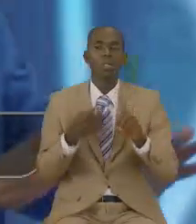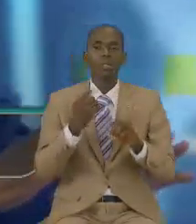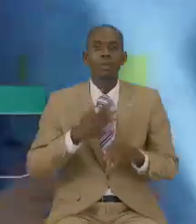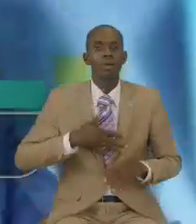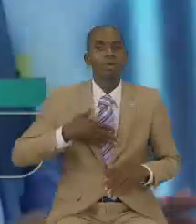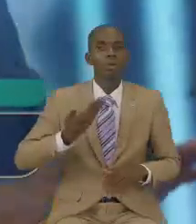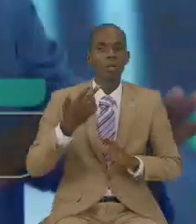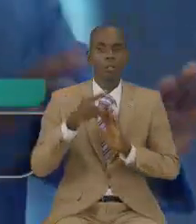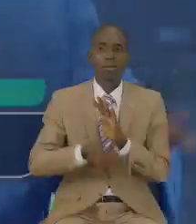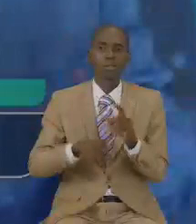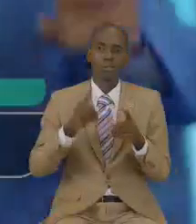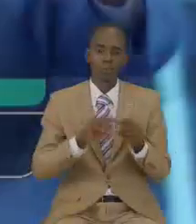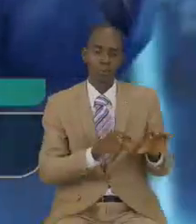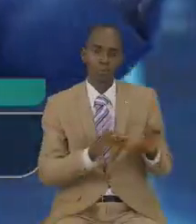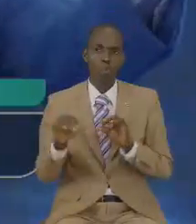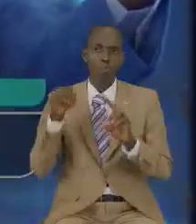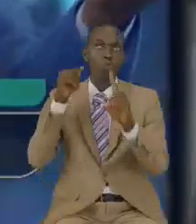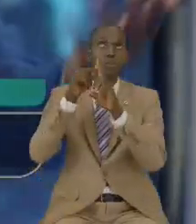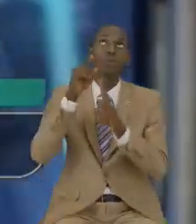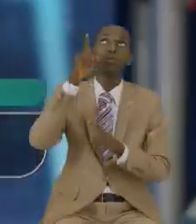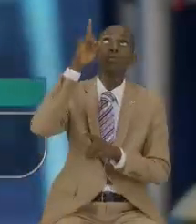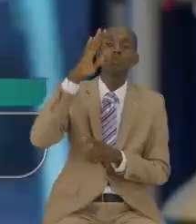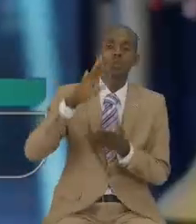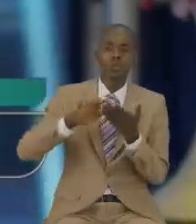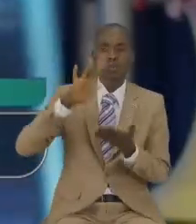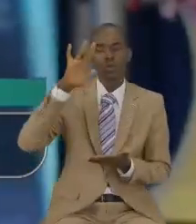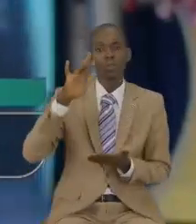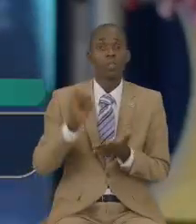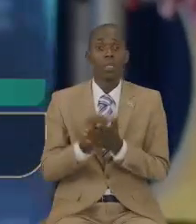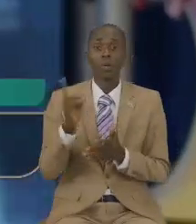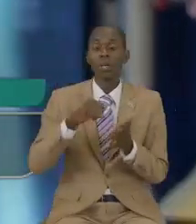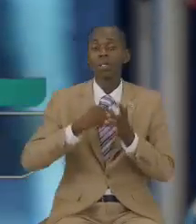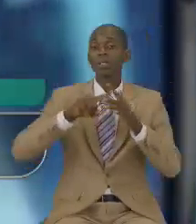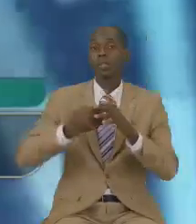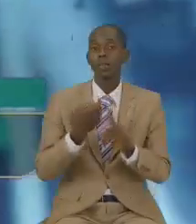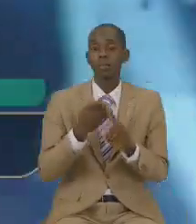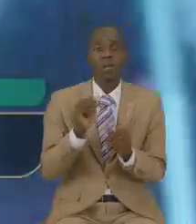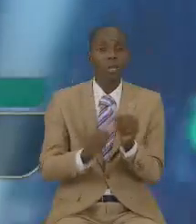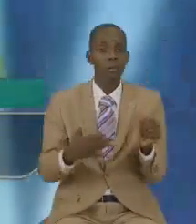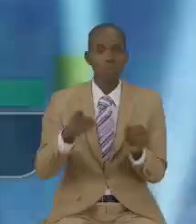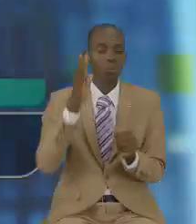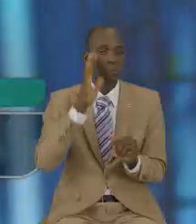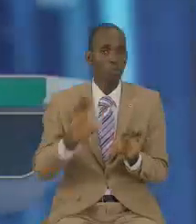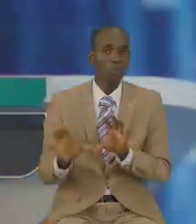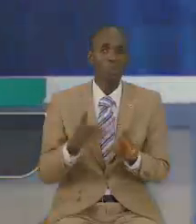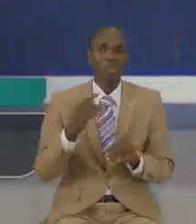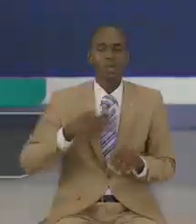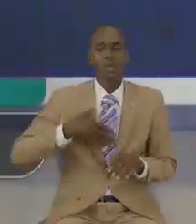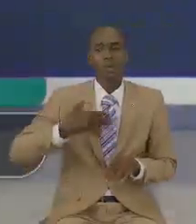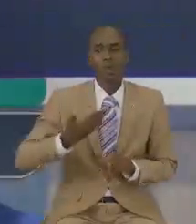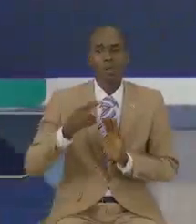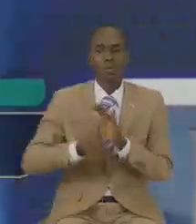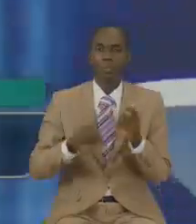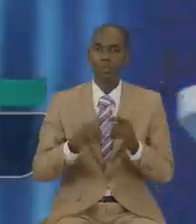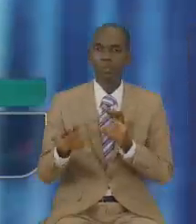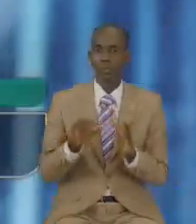move towards glory. That's where it starts from. Anything you are going to do, the willingness to do